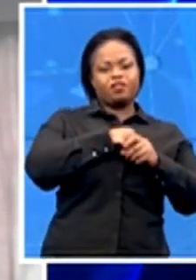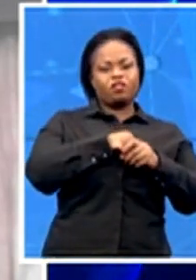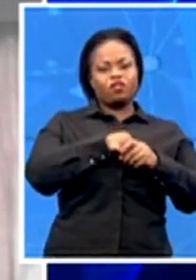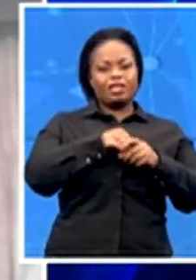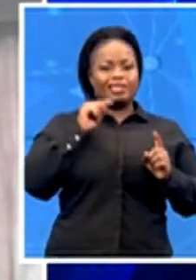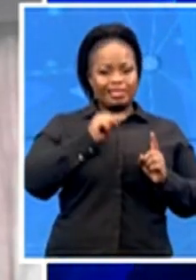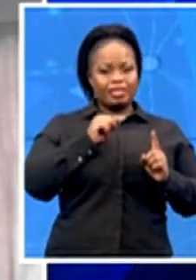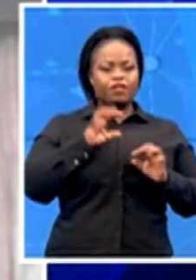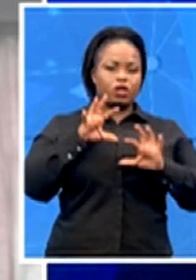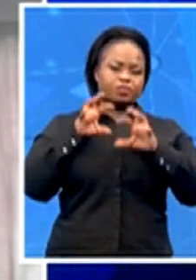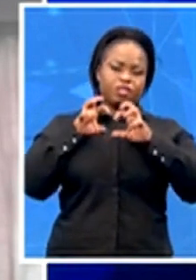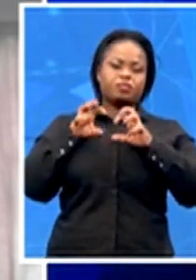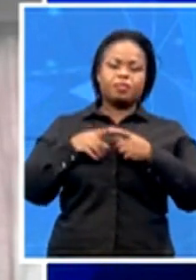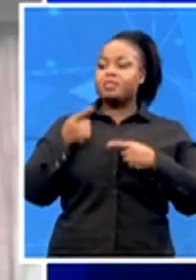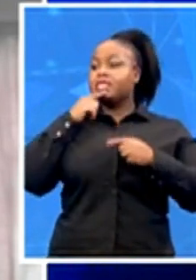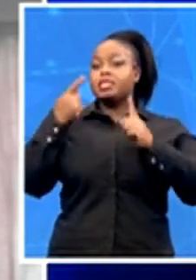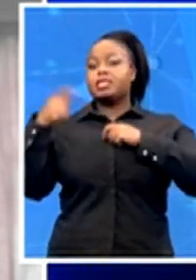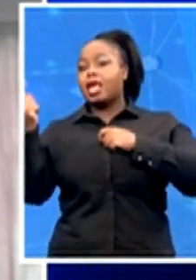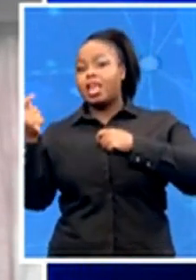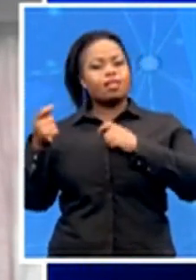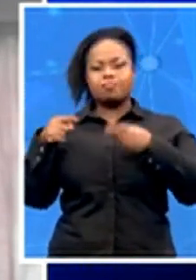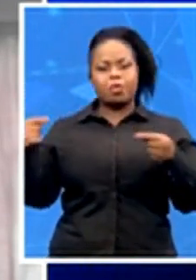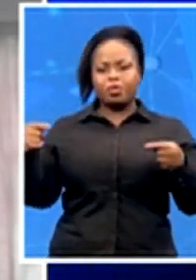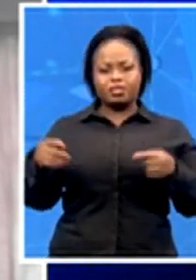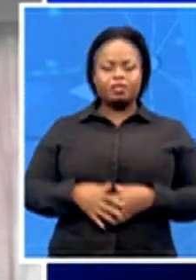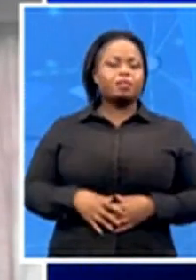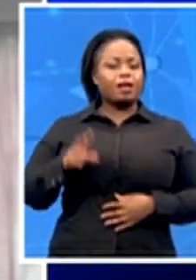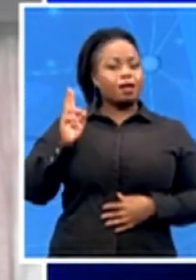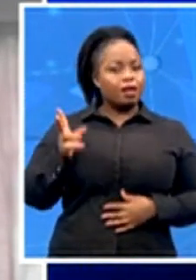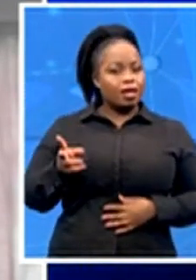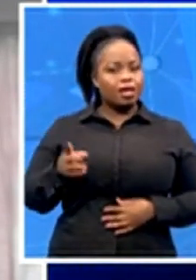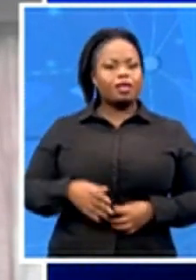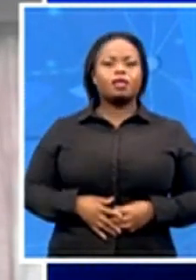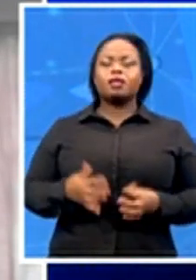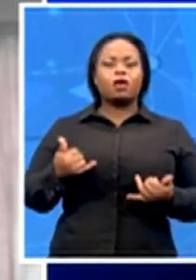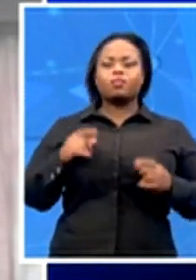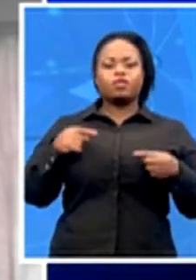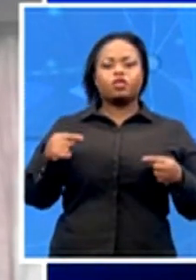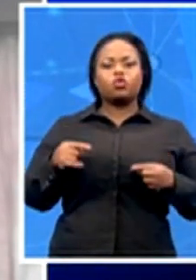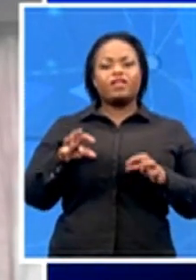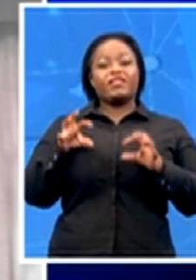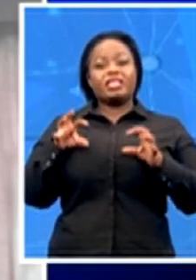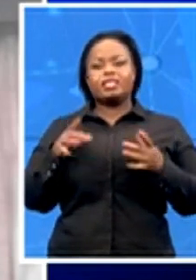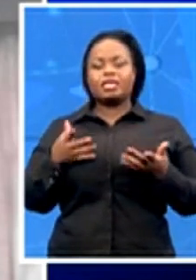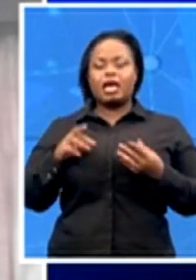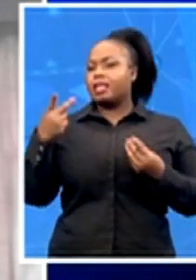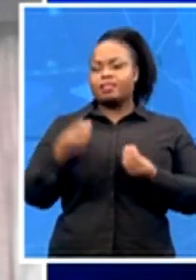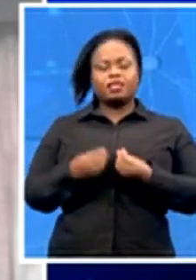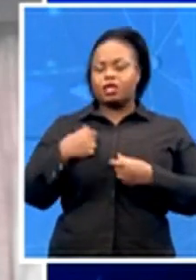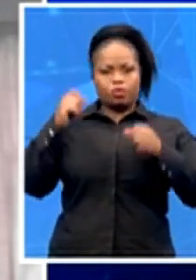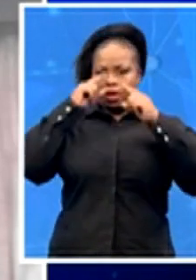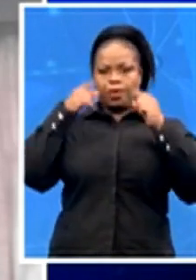also emphasize is you cannot freeze assets that you're not aware of. So Islandsight could possibly own